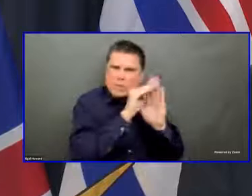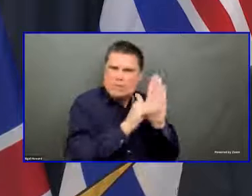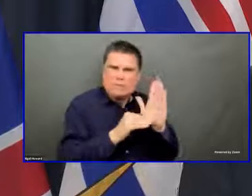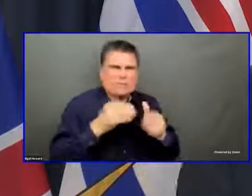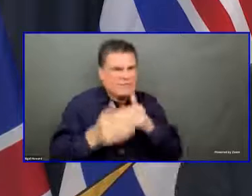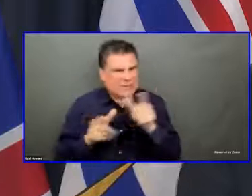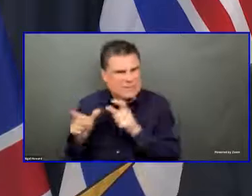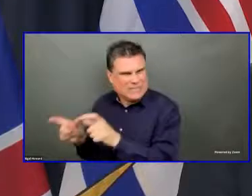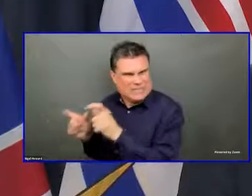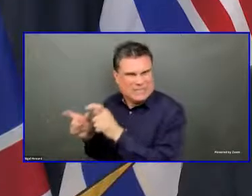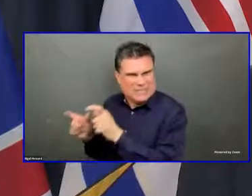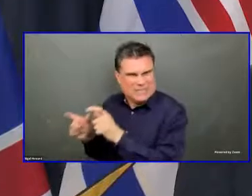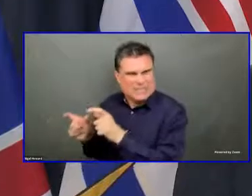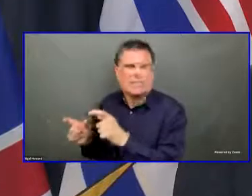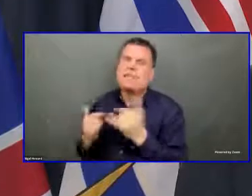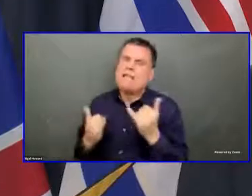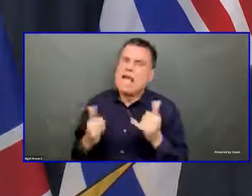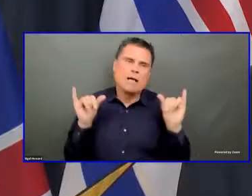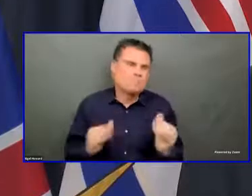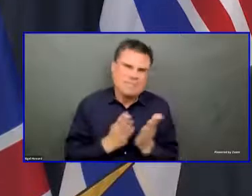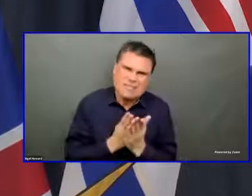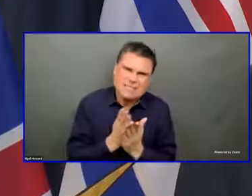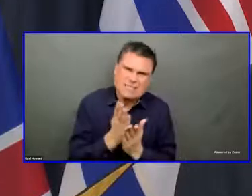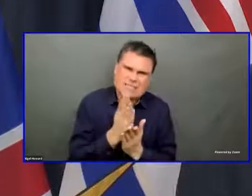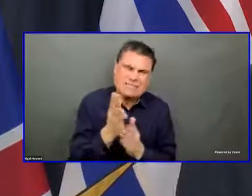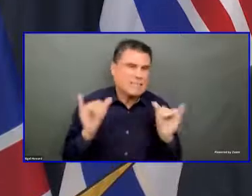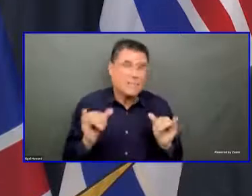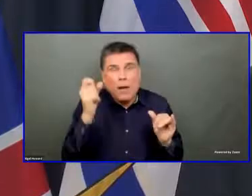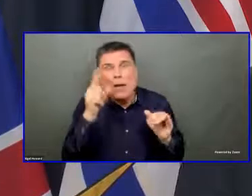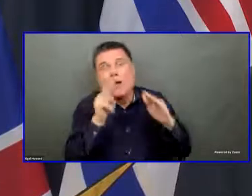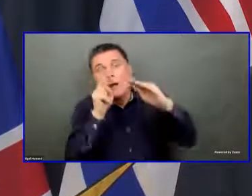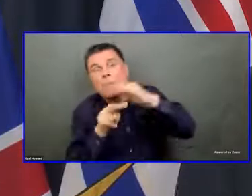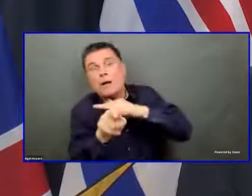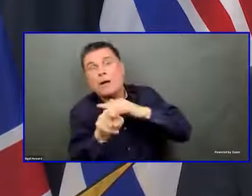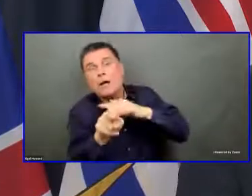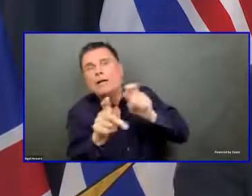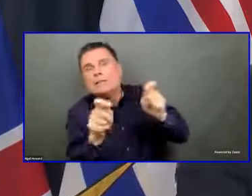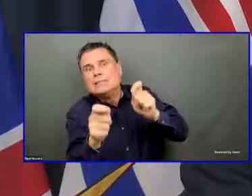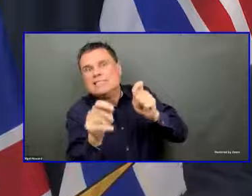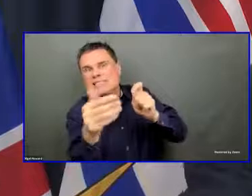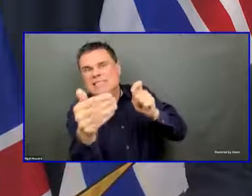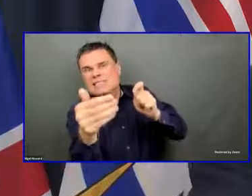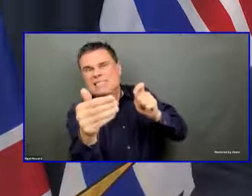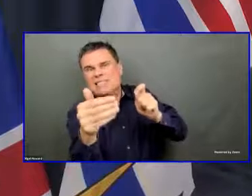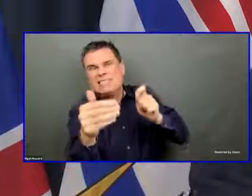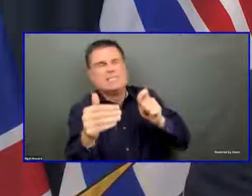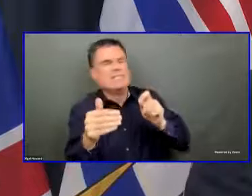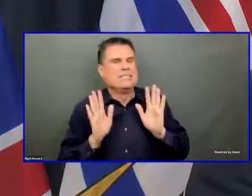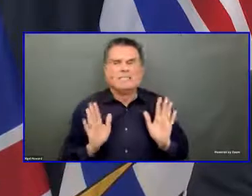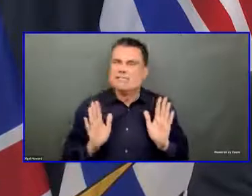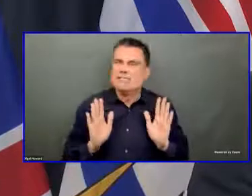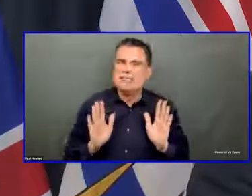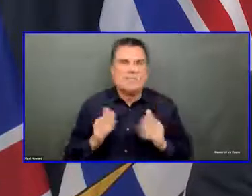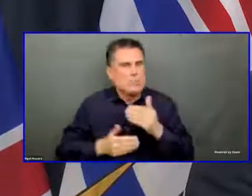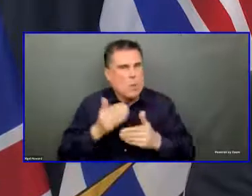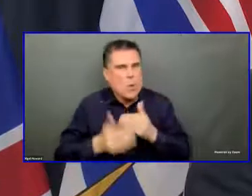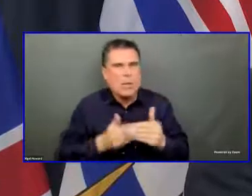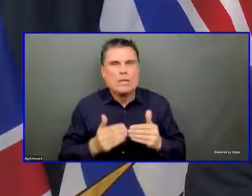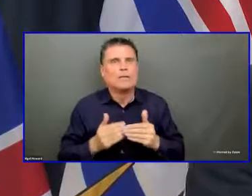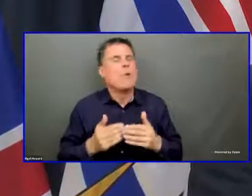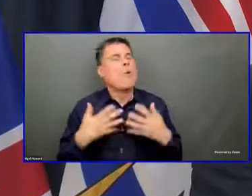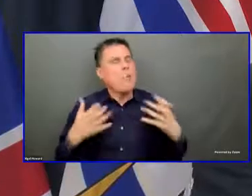our neighborhoods, our communities, and our lives. Let's continue on this effort. And let's reflect on this 1-year